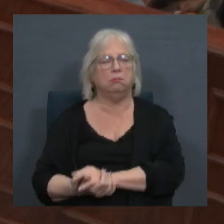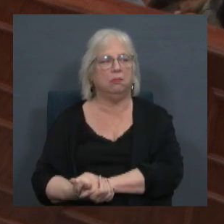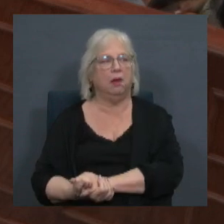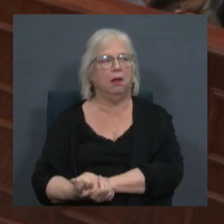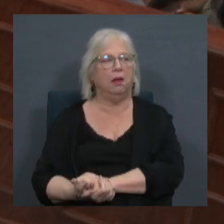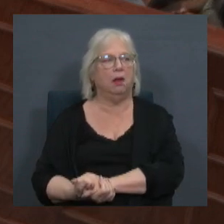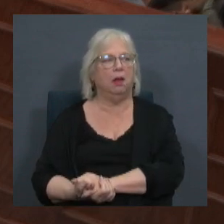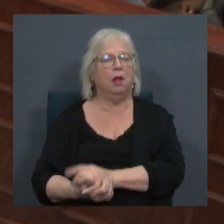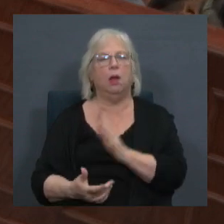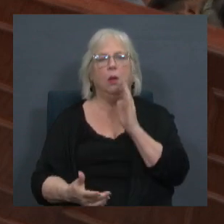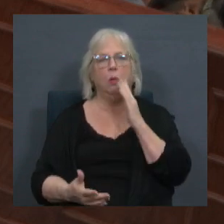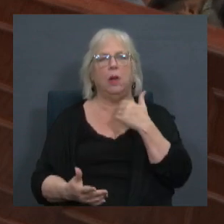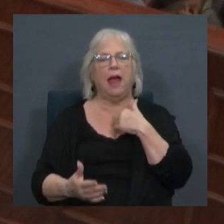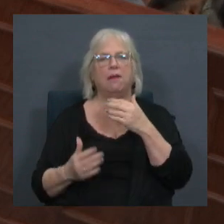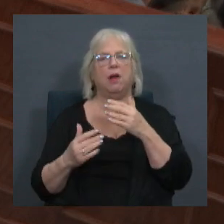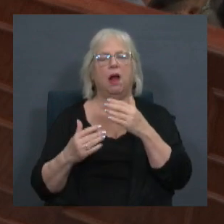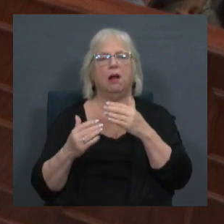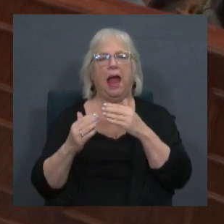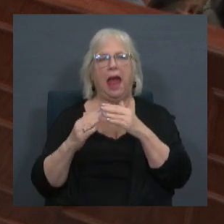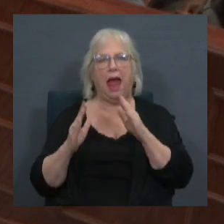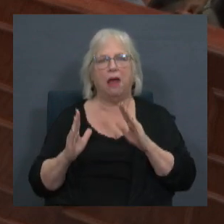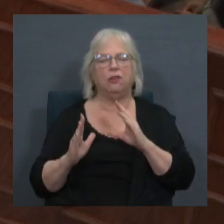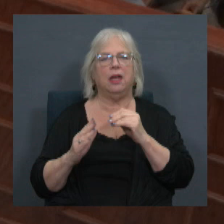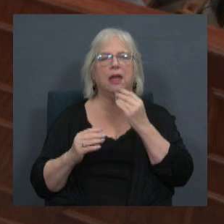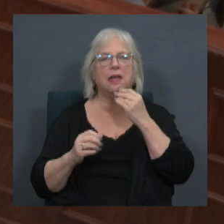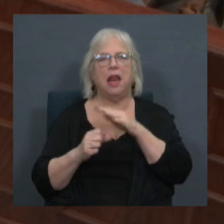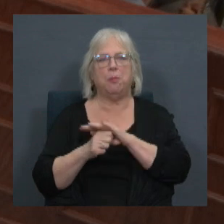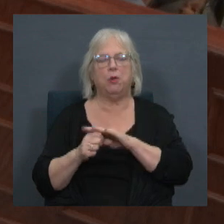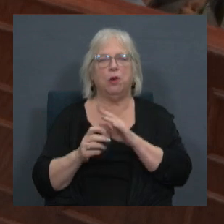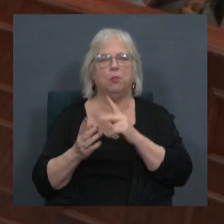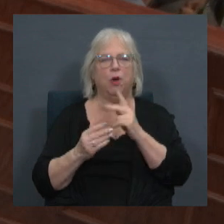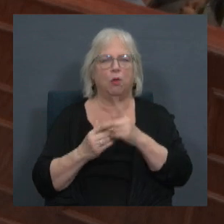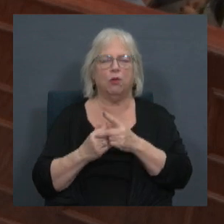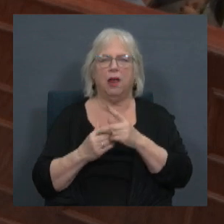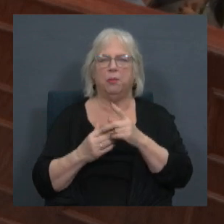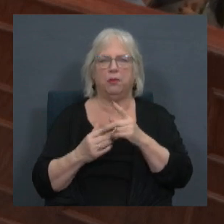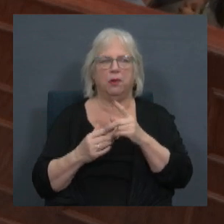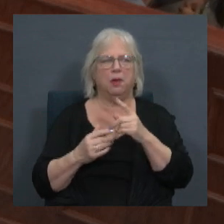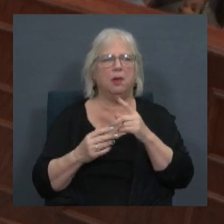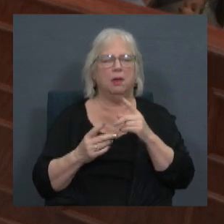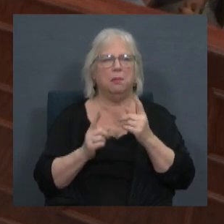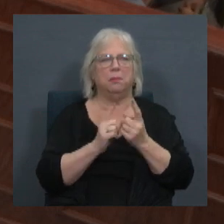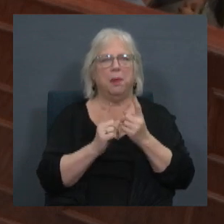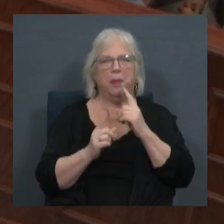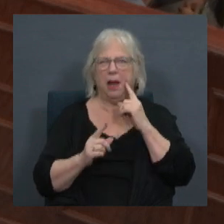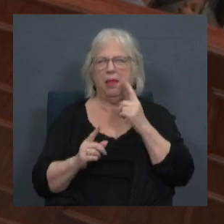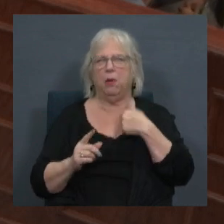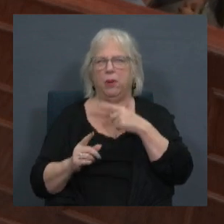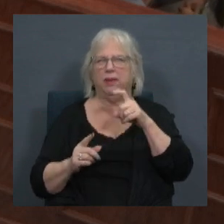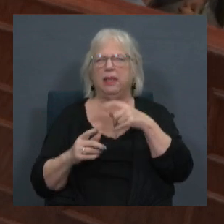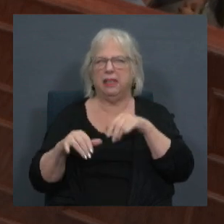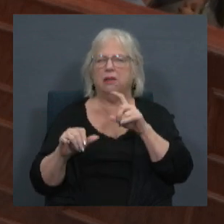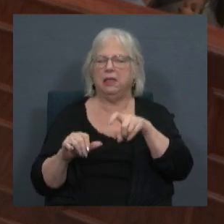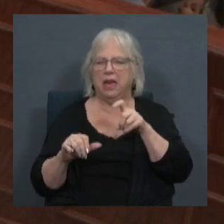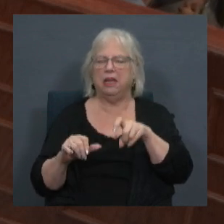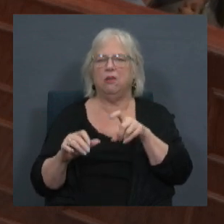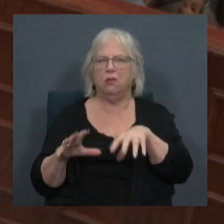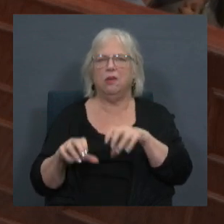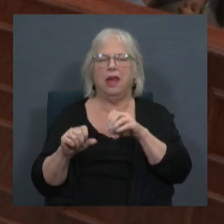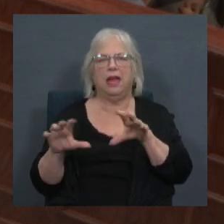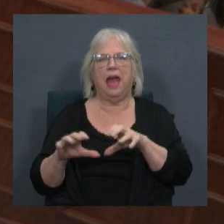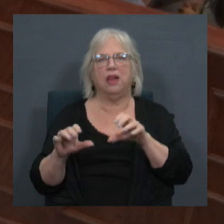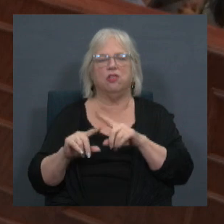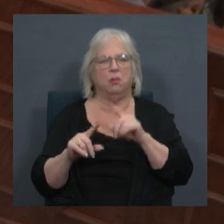We'll have our housing neighborhood programs. I think we still have to take an action, but we'll figure that out between now and